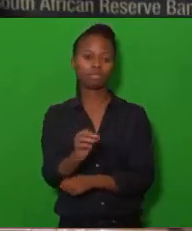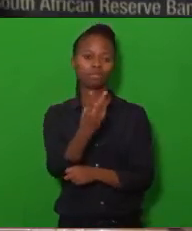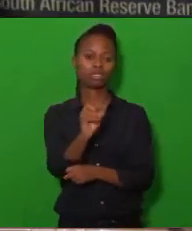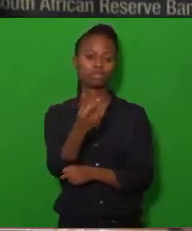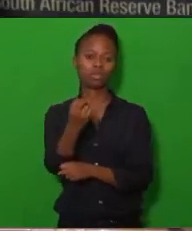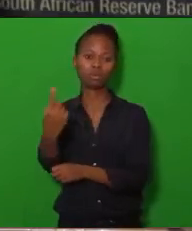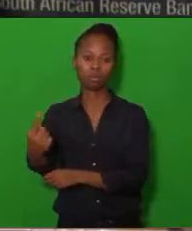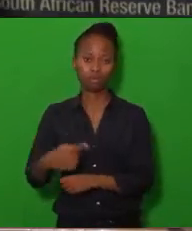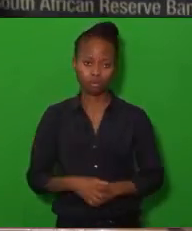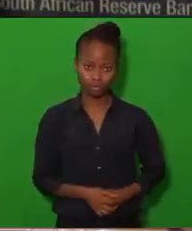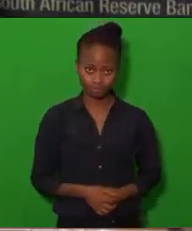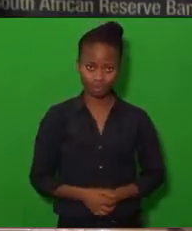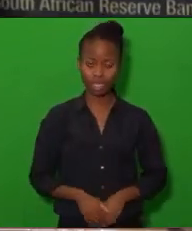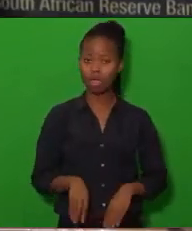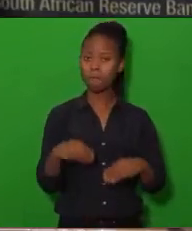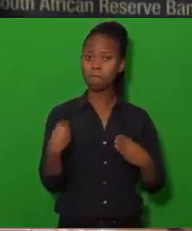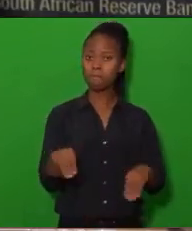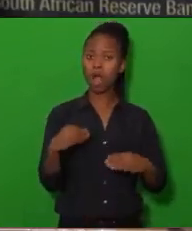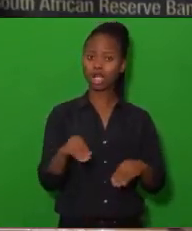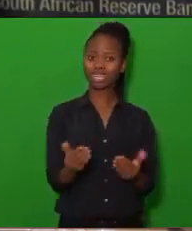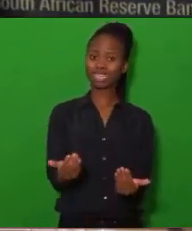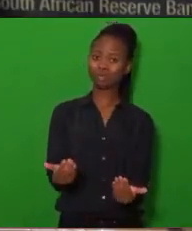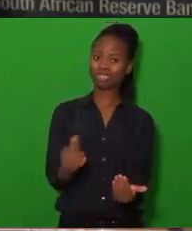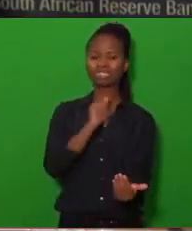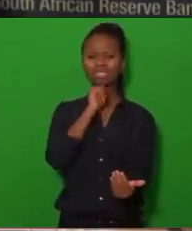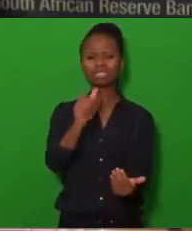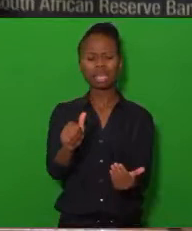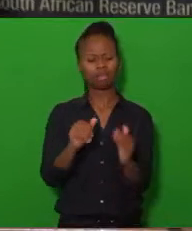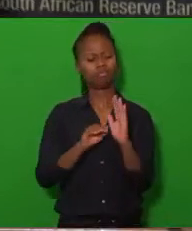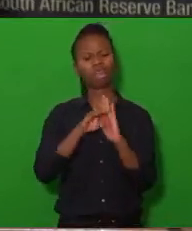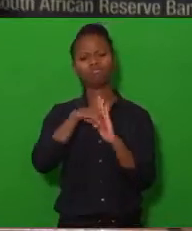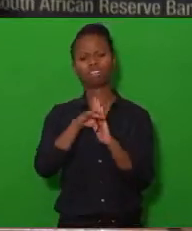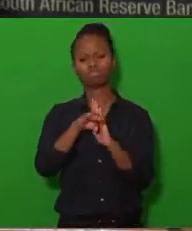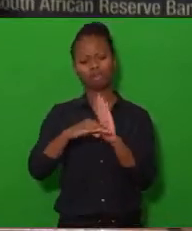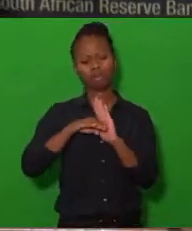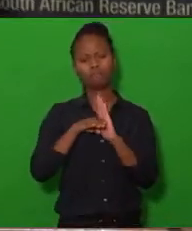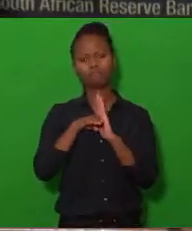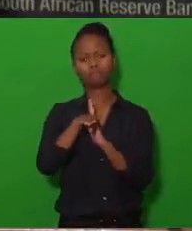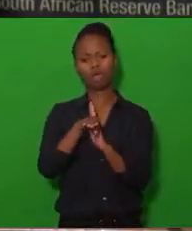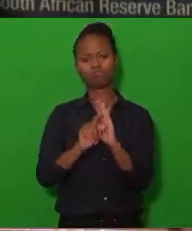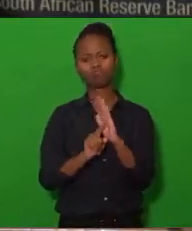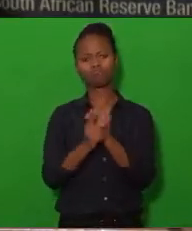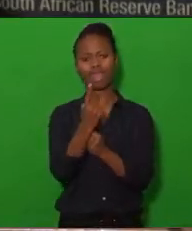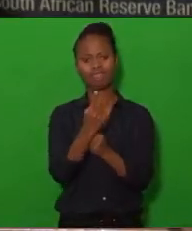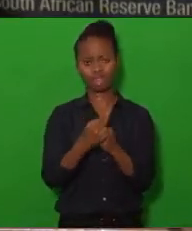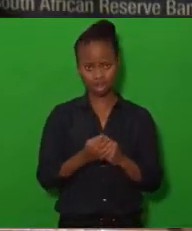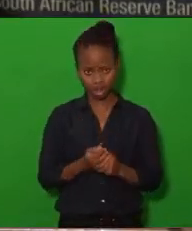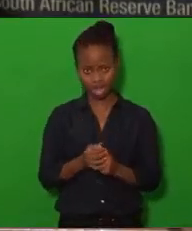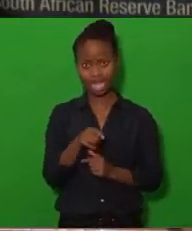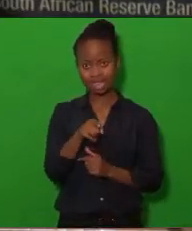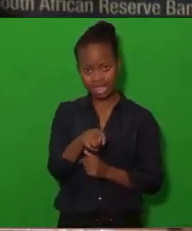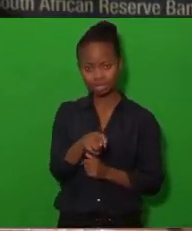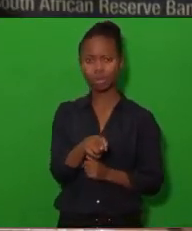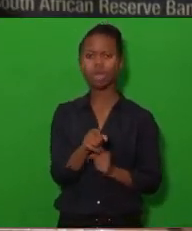Market-based expectations implicit in the break-even inflation rate, that is the yield differential between conventional